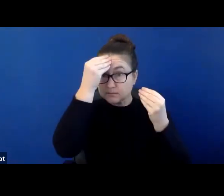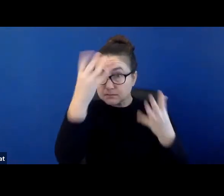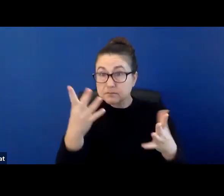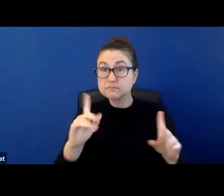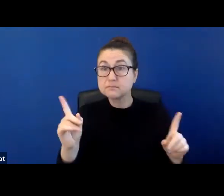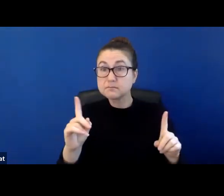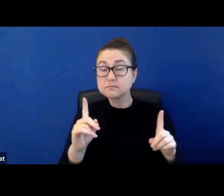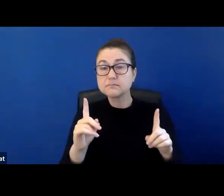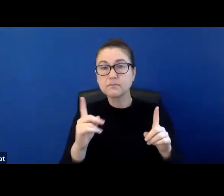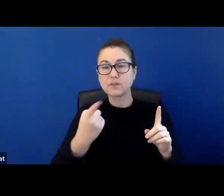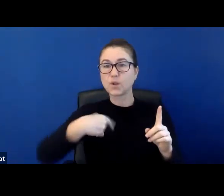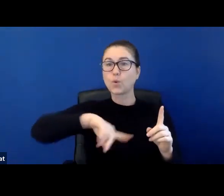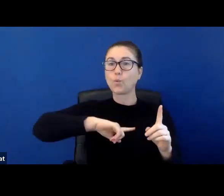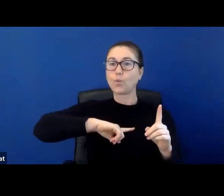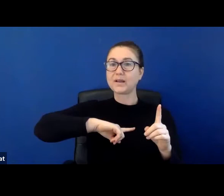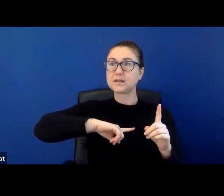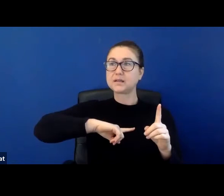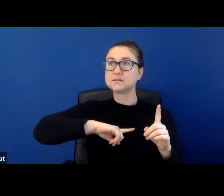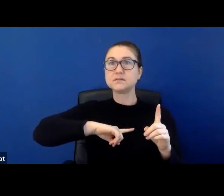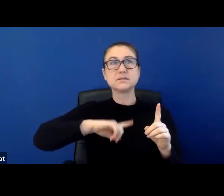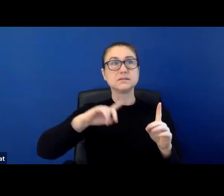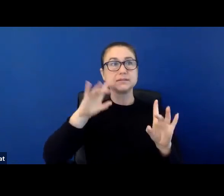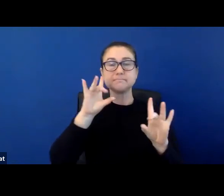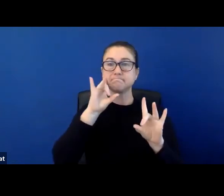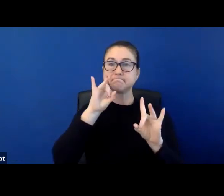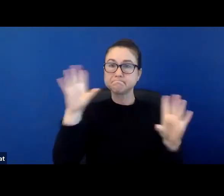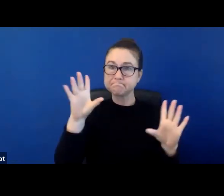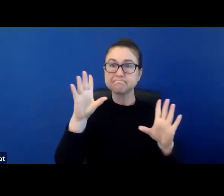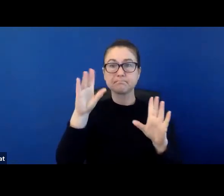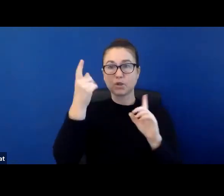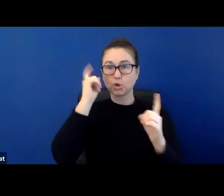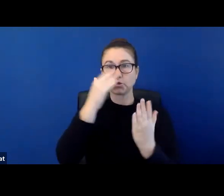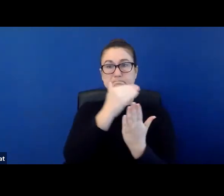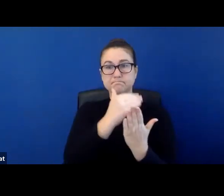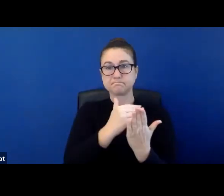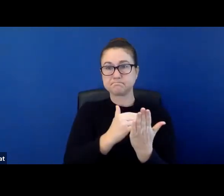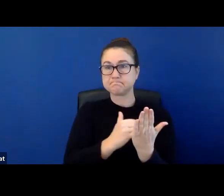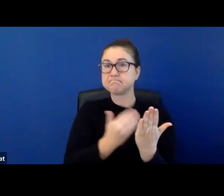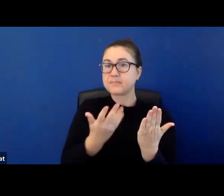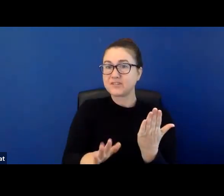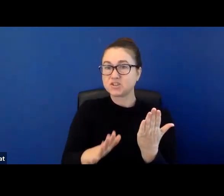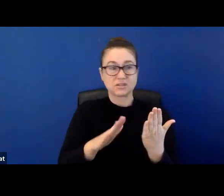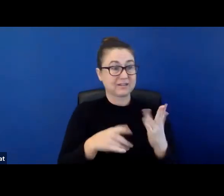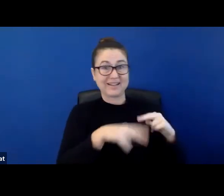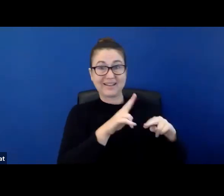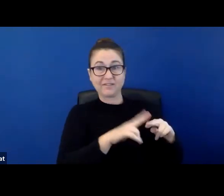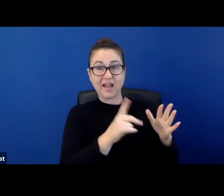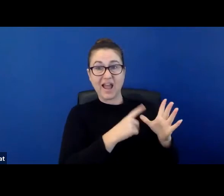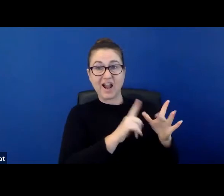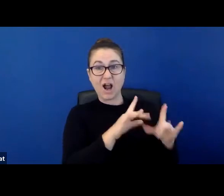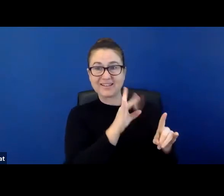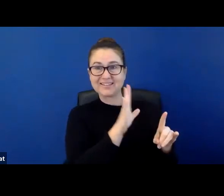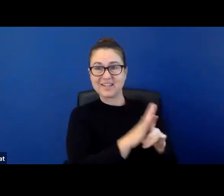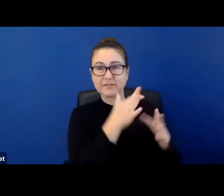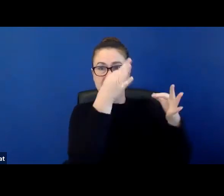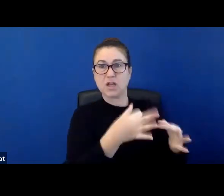that we set out very clearly our concerns about the use of AI in decision making,